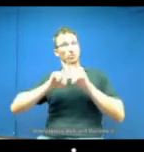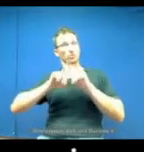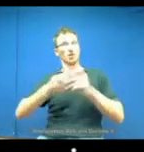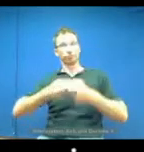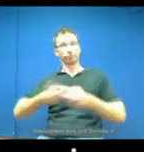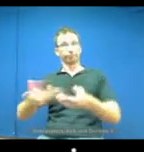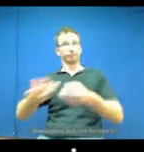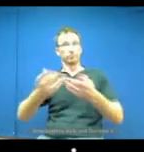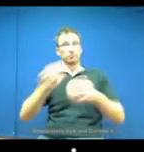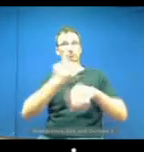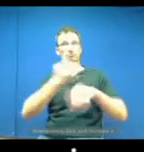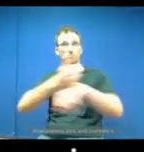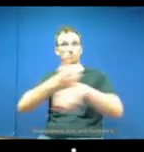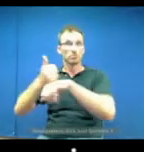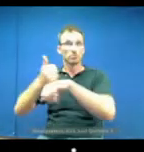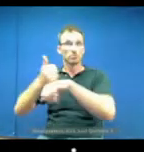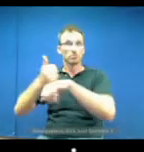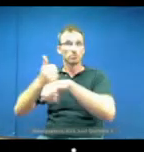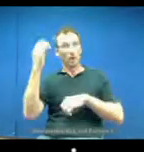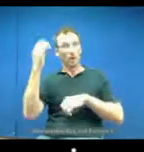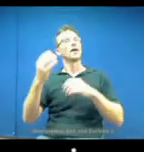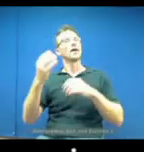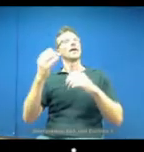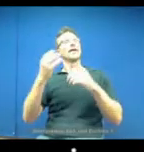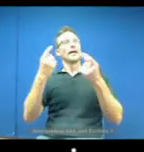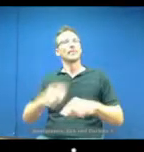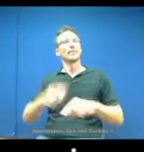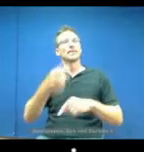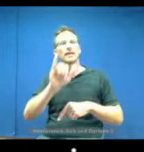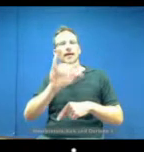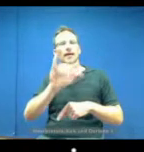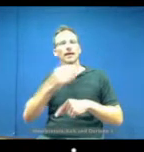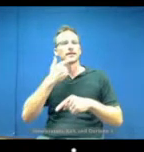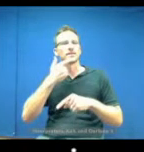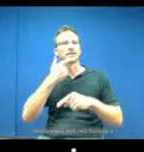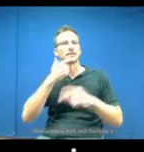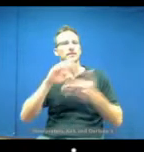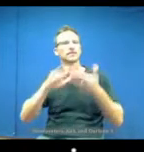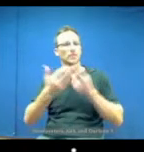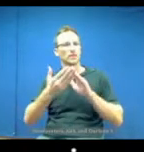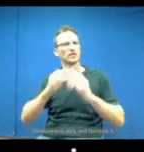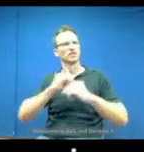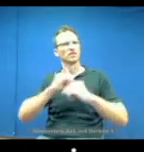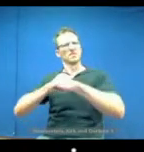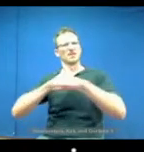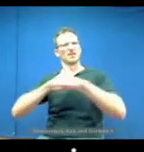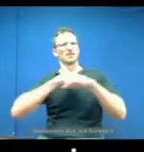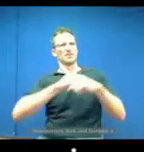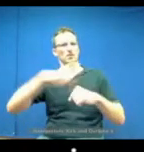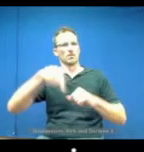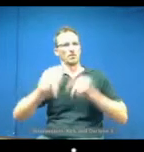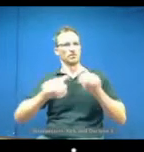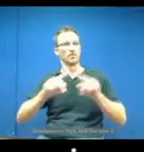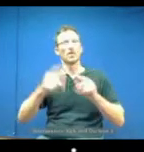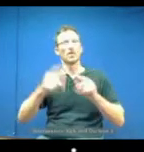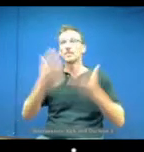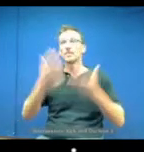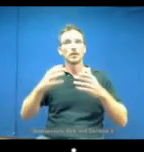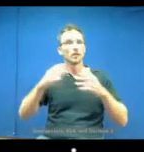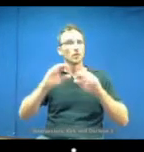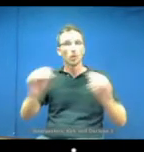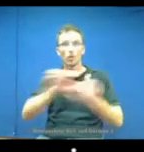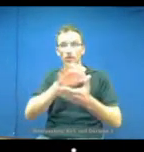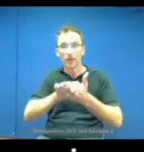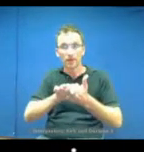violence within the gay and lesbian community. But it protects people who are not married, who don't have kids in common, and that kind of